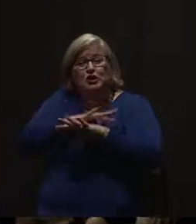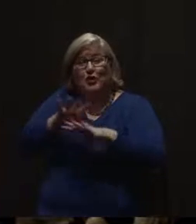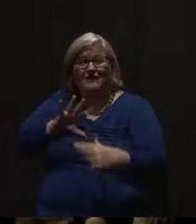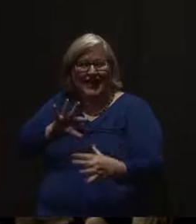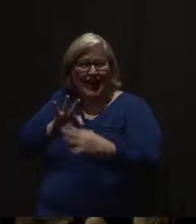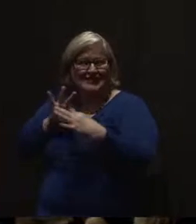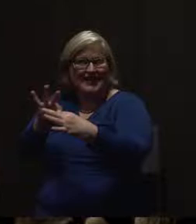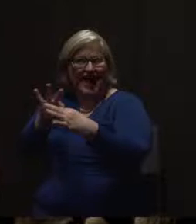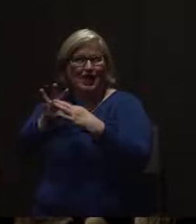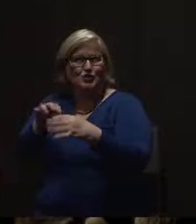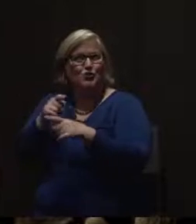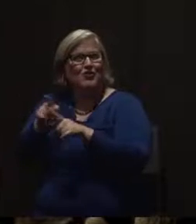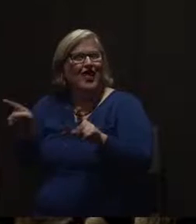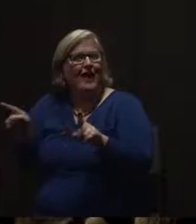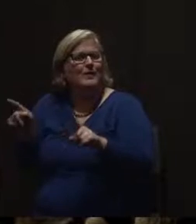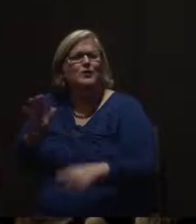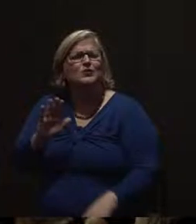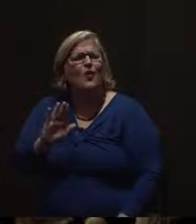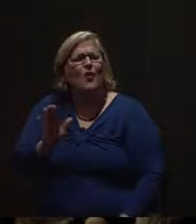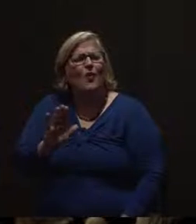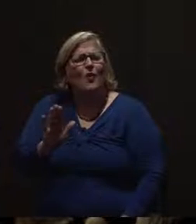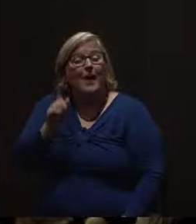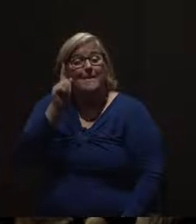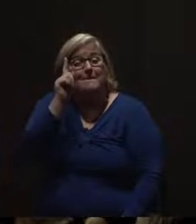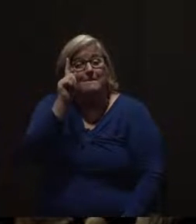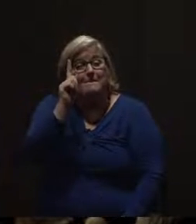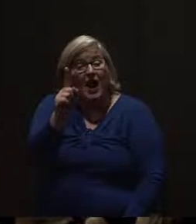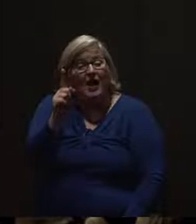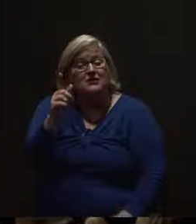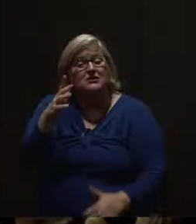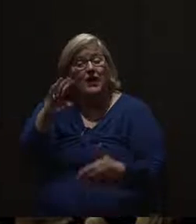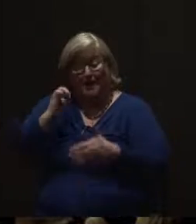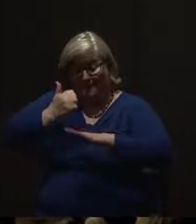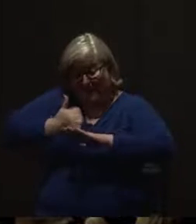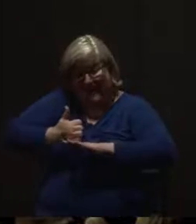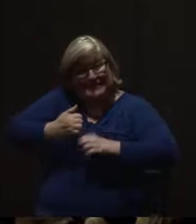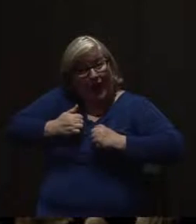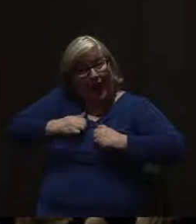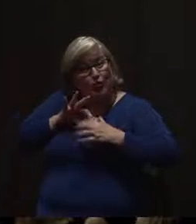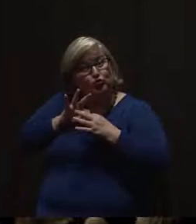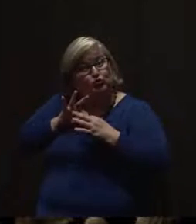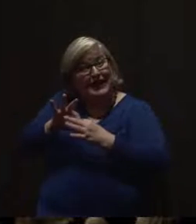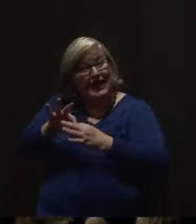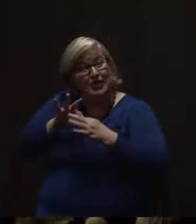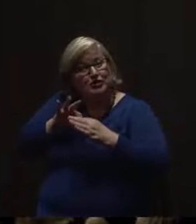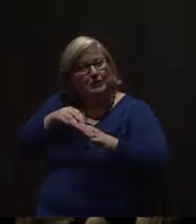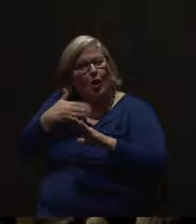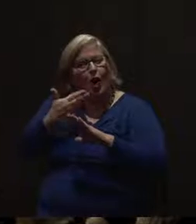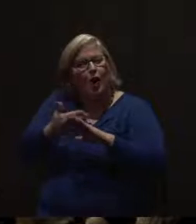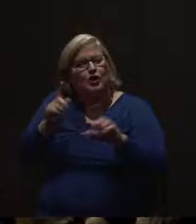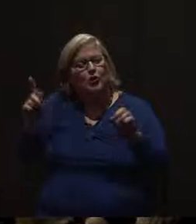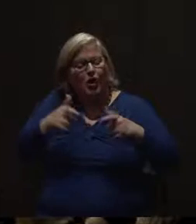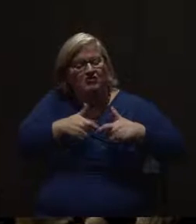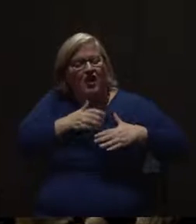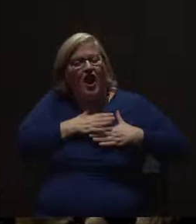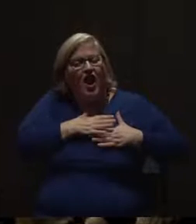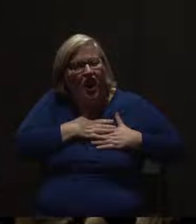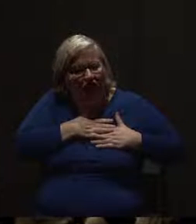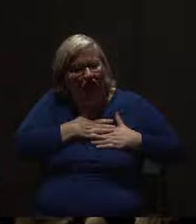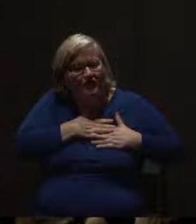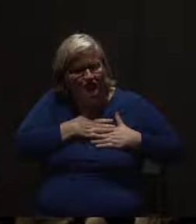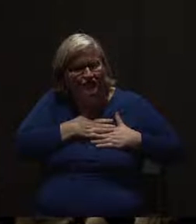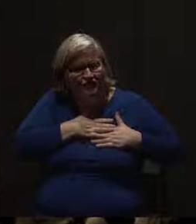attachment to them. But we have to base our relationship on love, act like